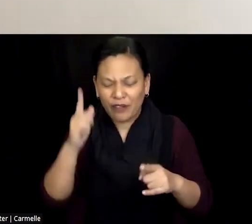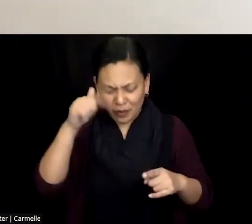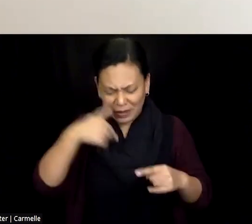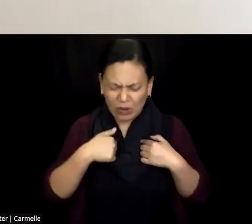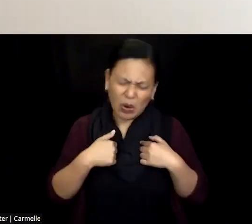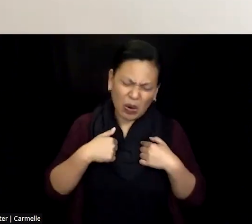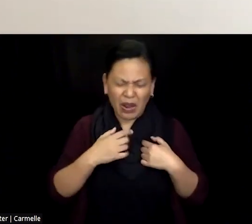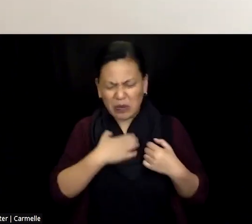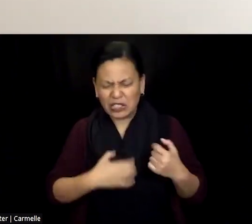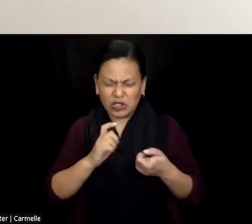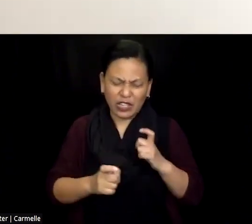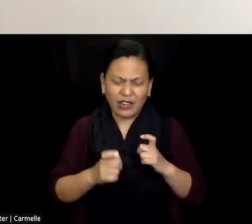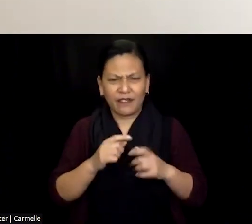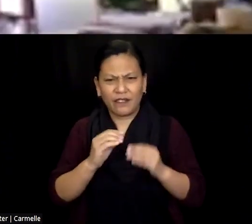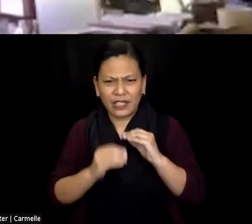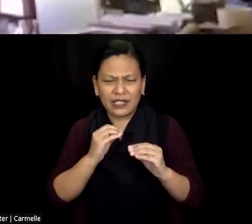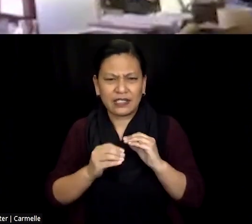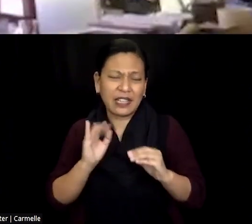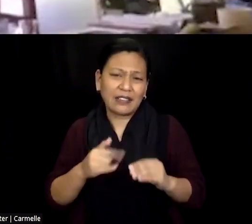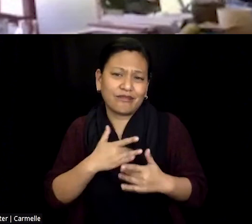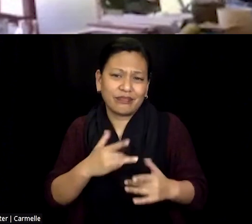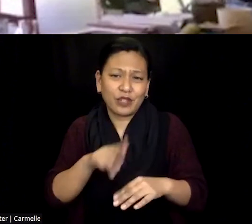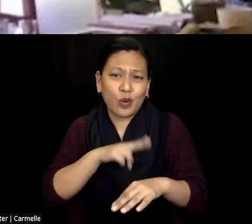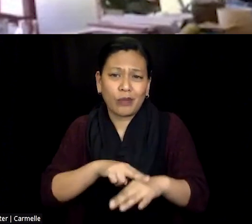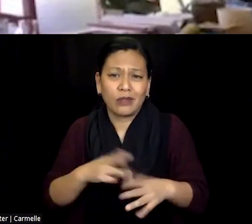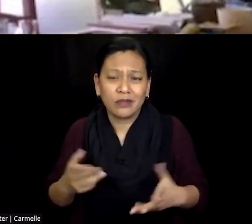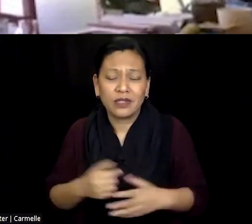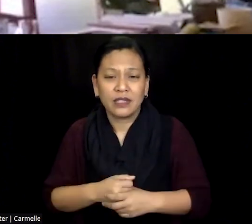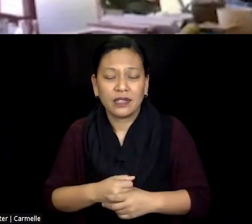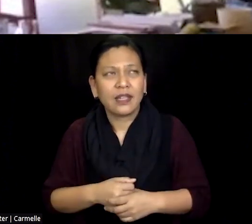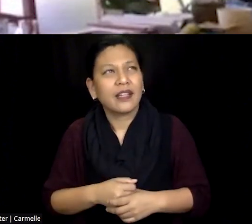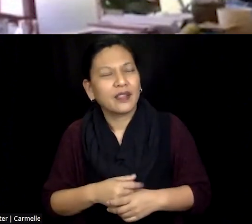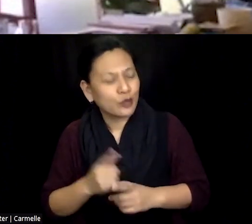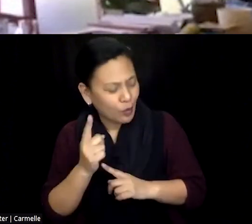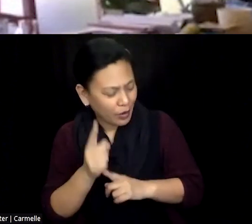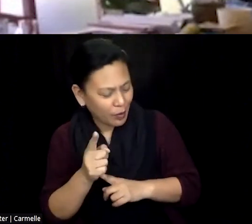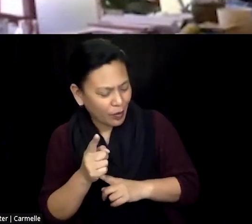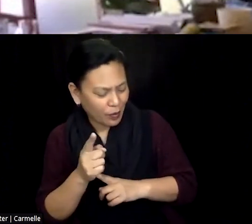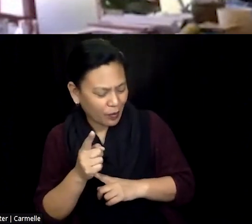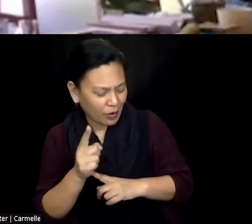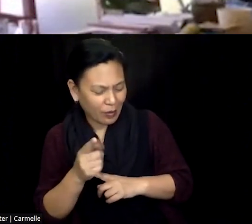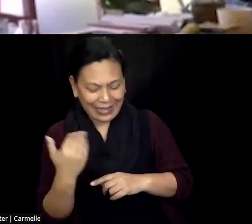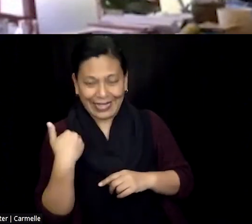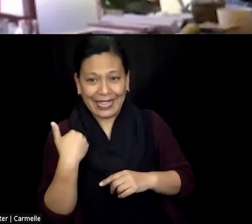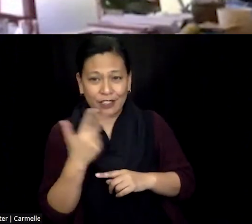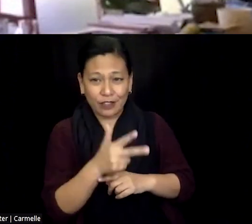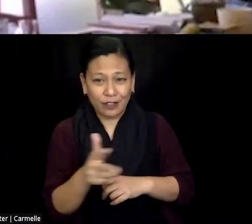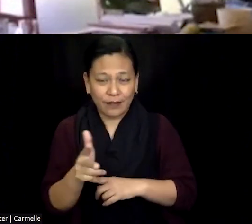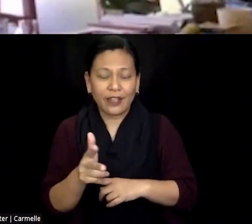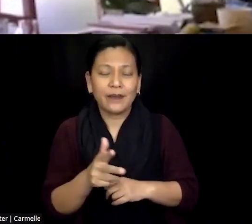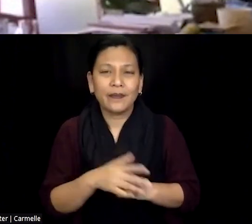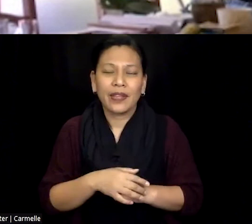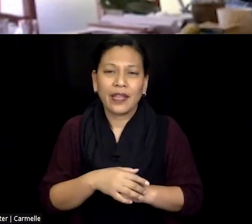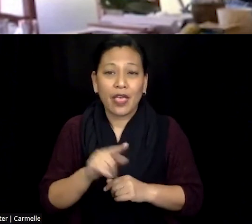oh, I just wish that I could have fixed that. Right. Yep. Yep. There's a couple of moments like that. There's one moment that's a very important shot in my last film, the beta